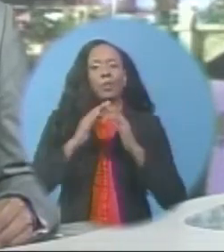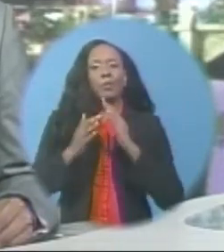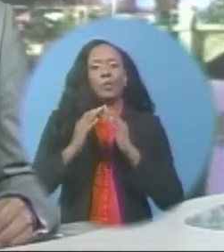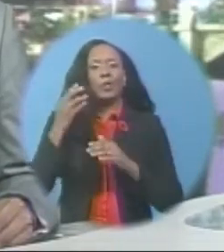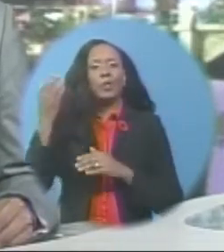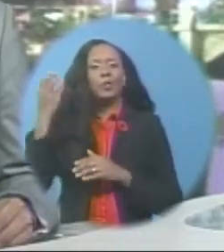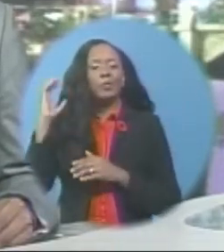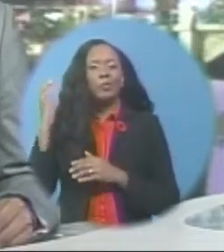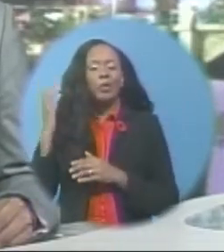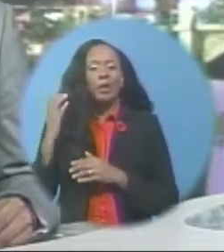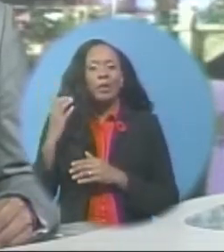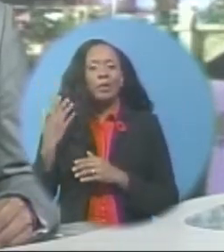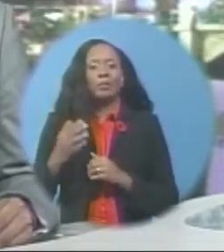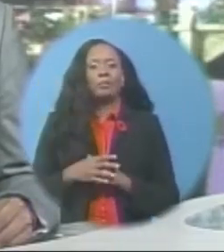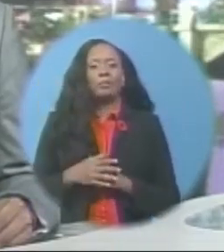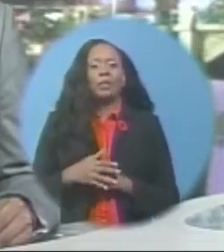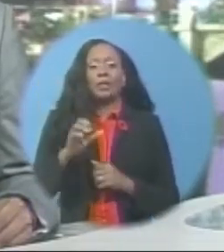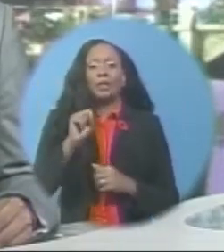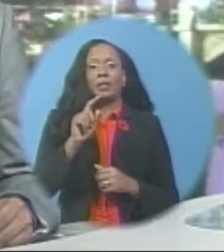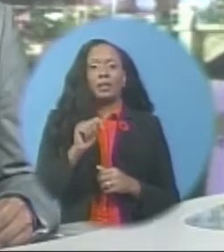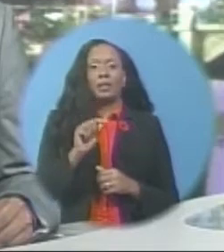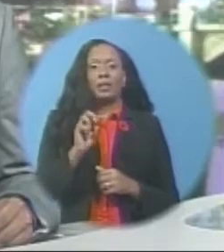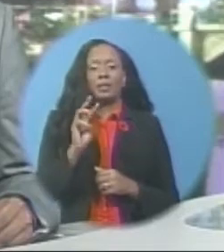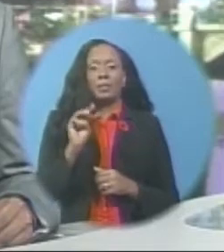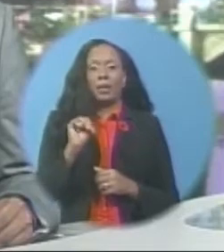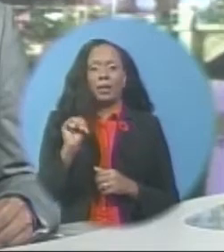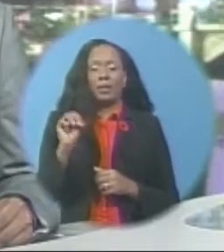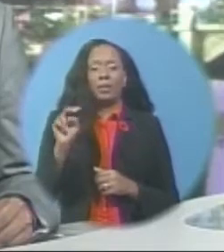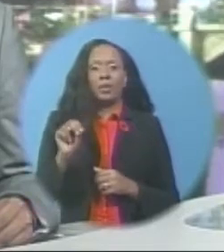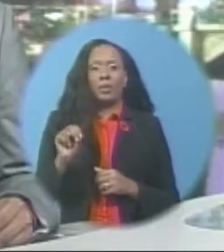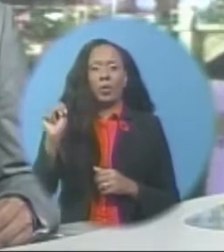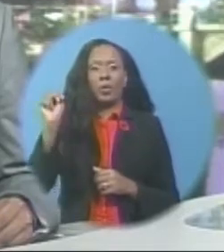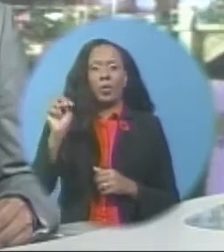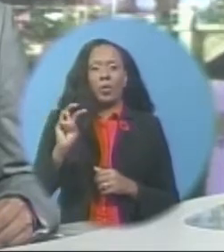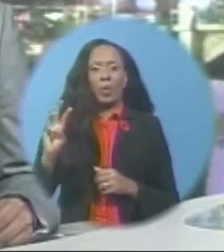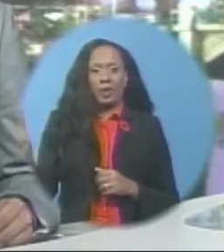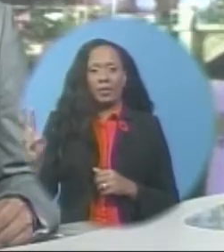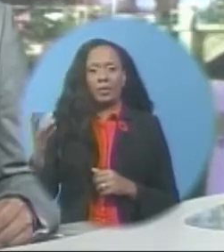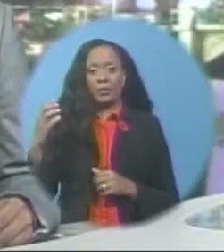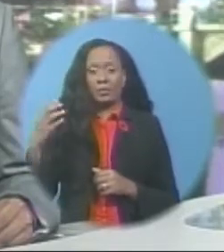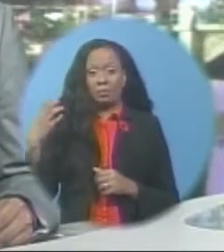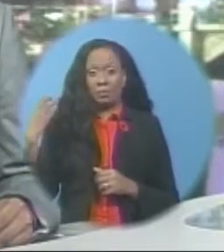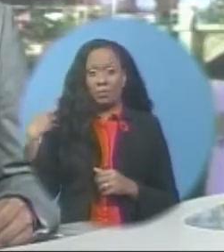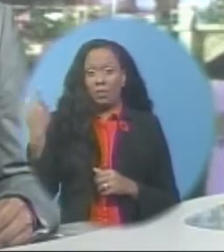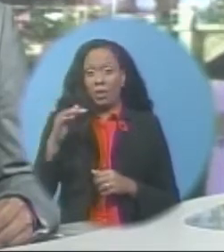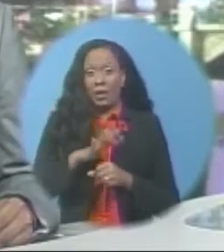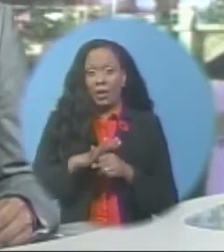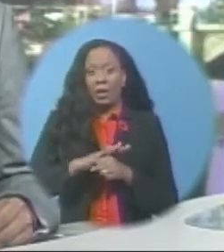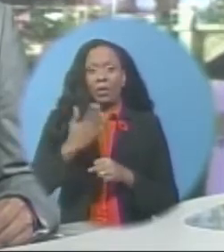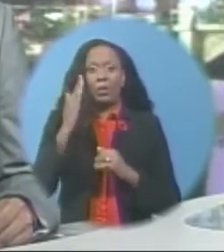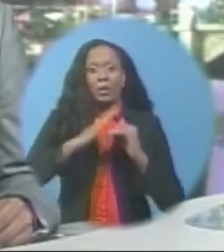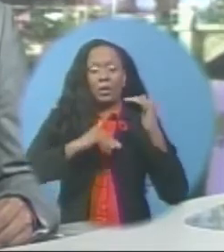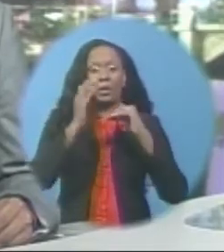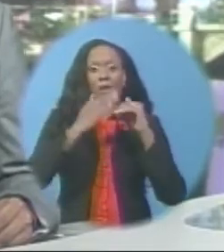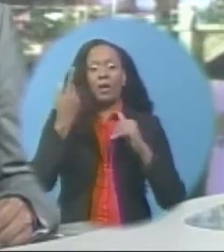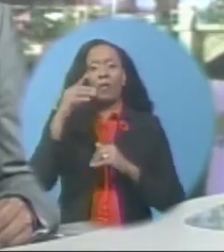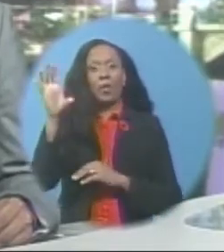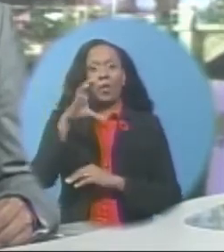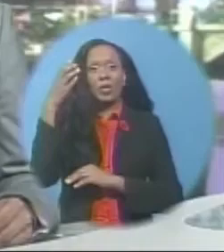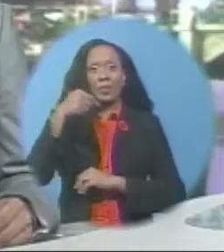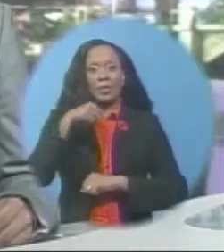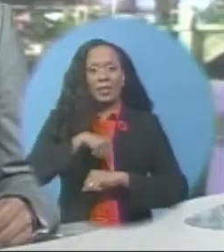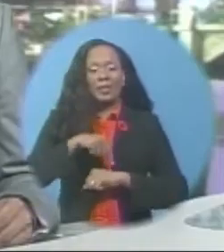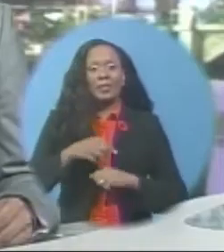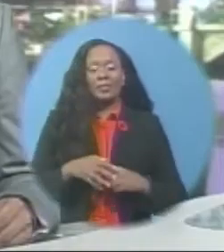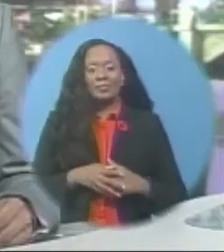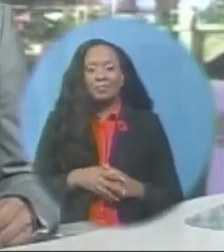well for the St. Michael Northwest Constituency Council and its chairman Ricardo Williams, the facility will be built and outfitted by Christmas. Mr.